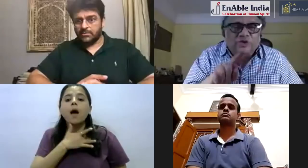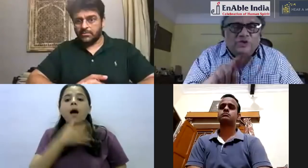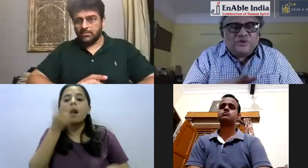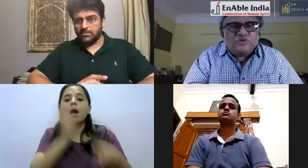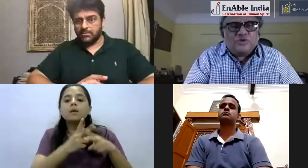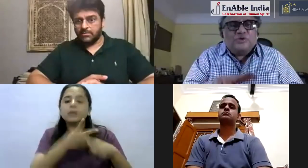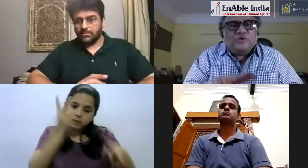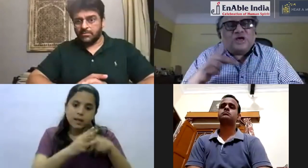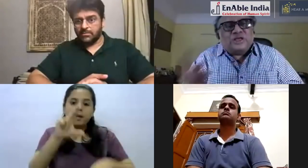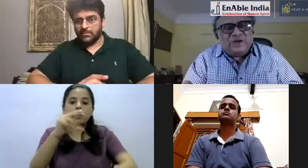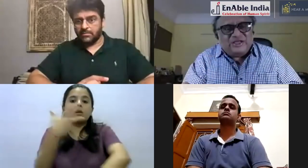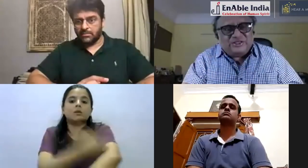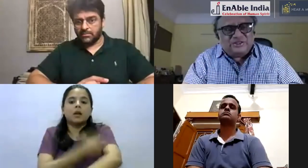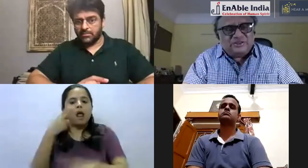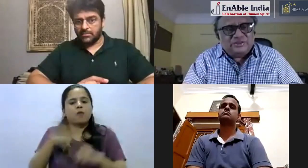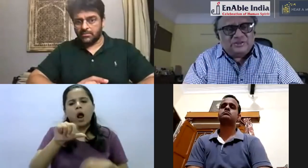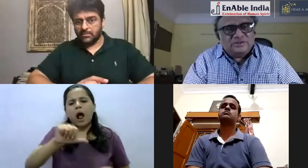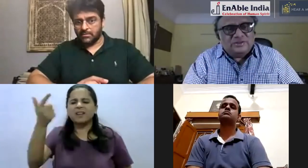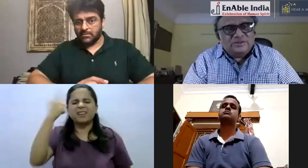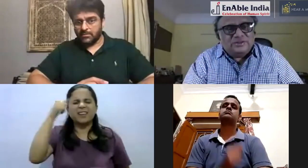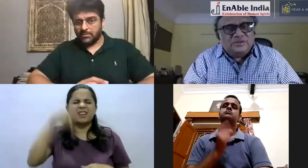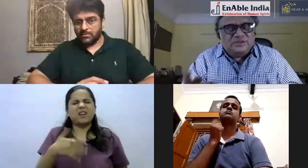So if you go to other place,